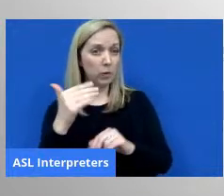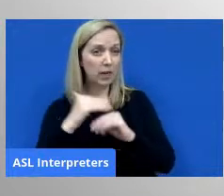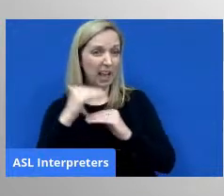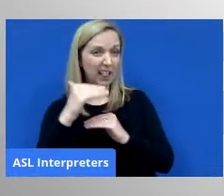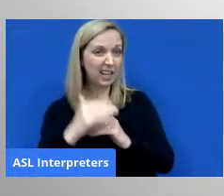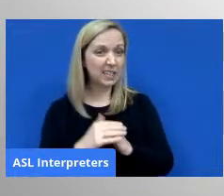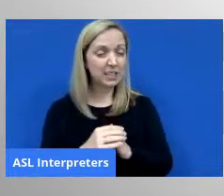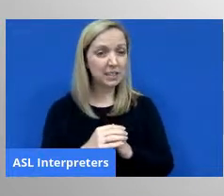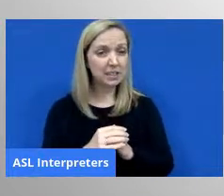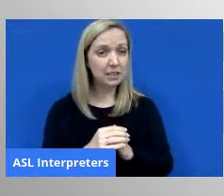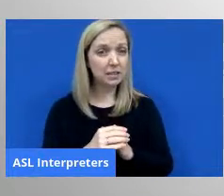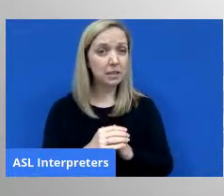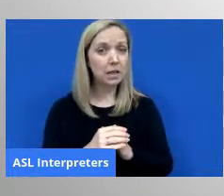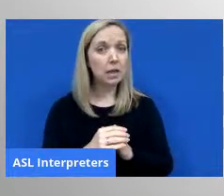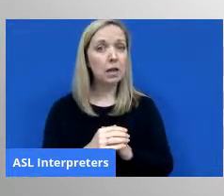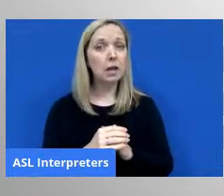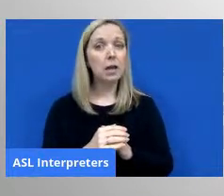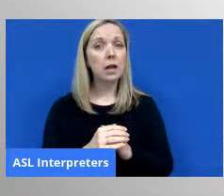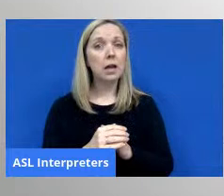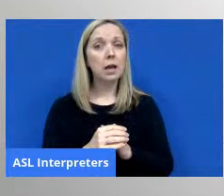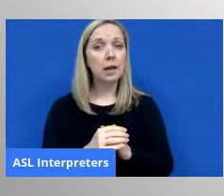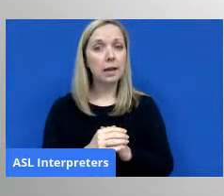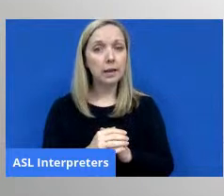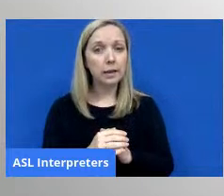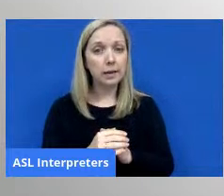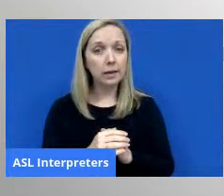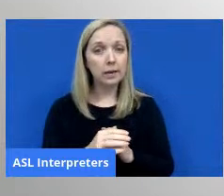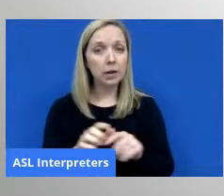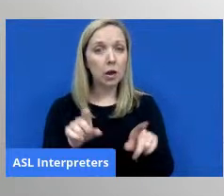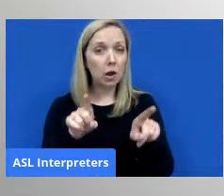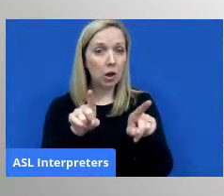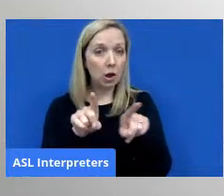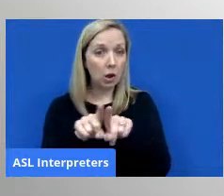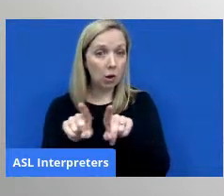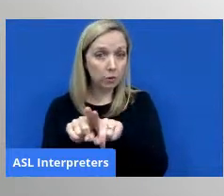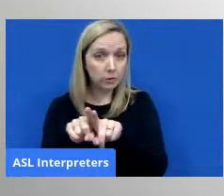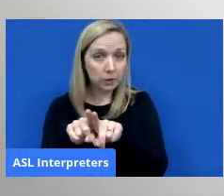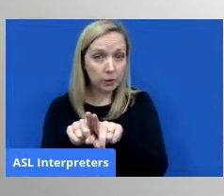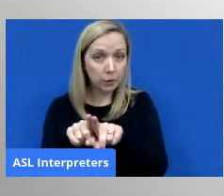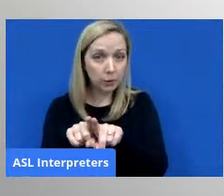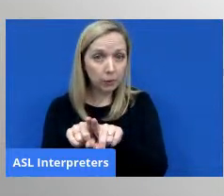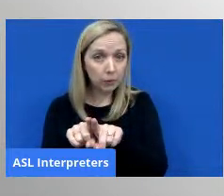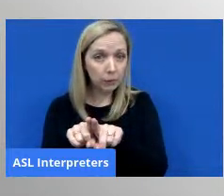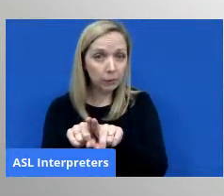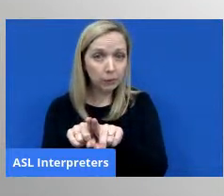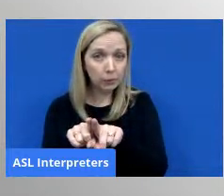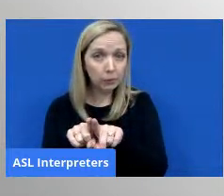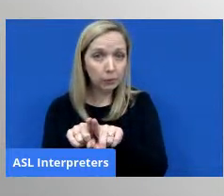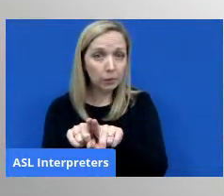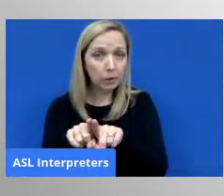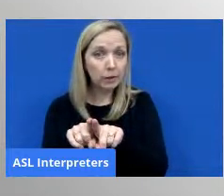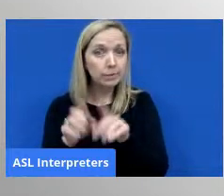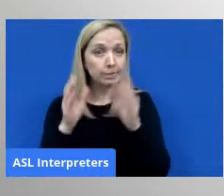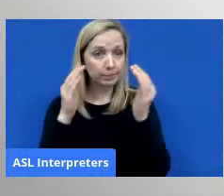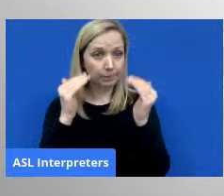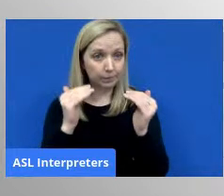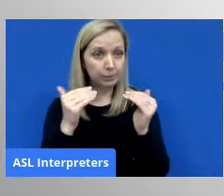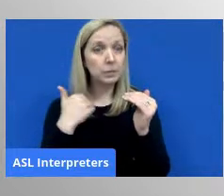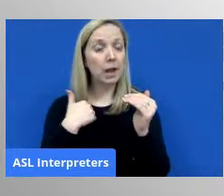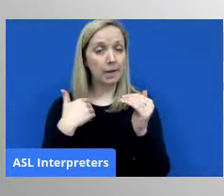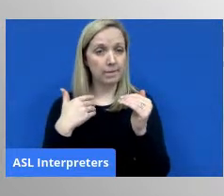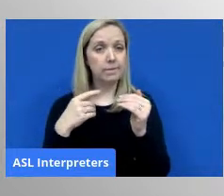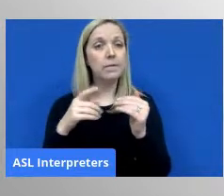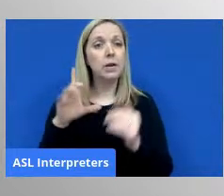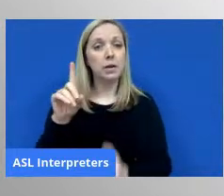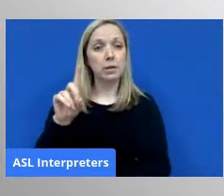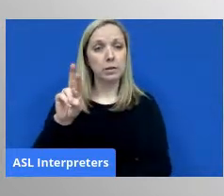And with our government relations, it's in the same, it's the same situation where we have Dr. Yeager and